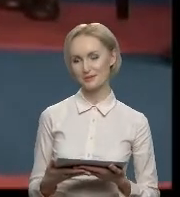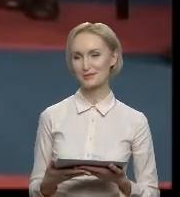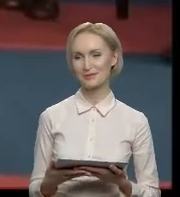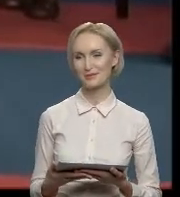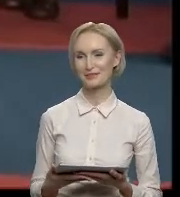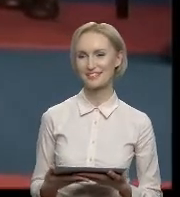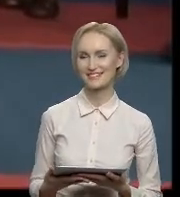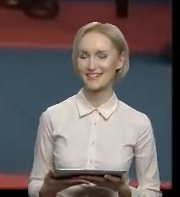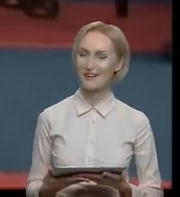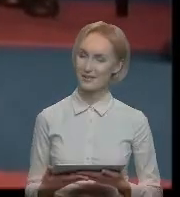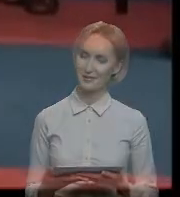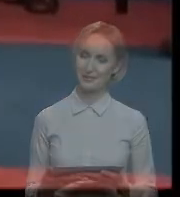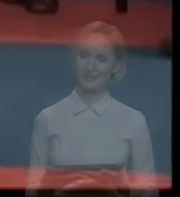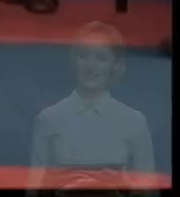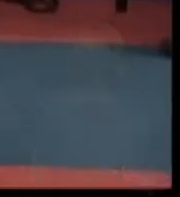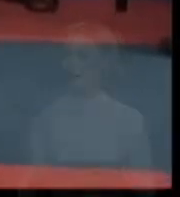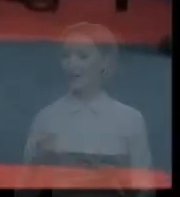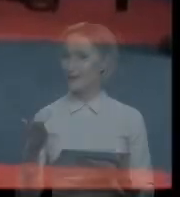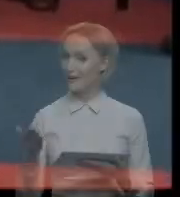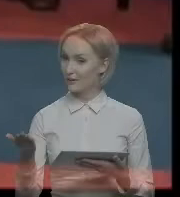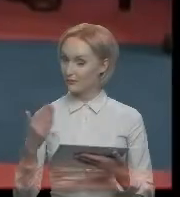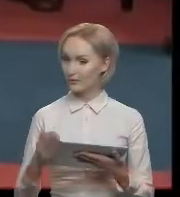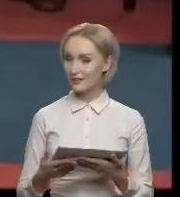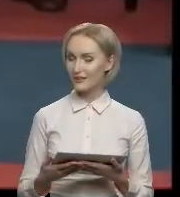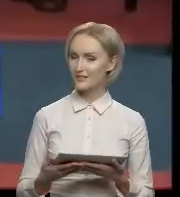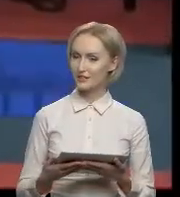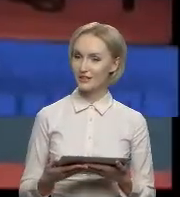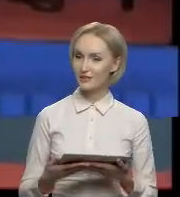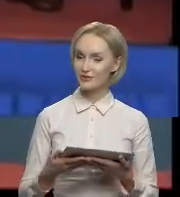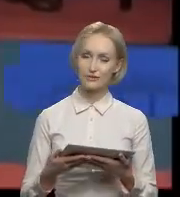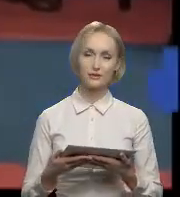son, what makes you think she lied about the daughter?